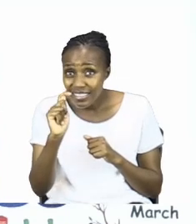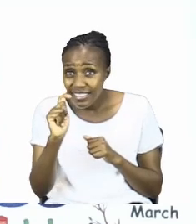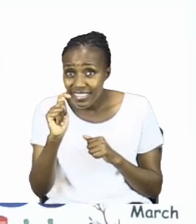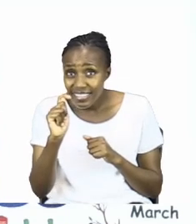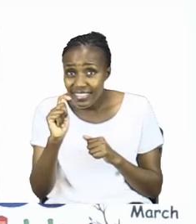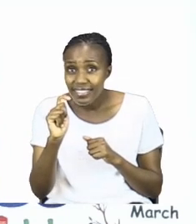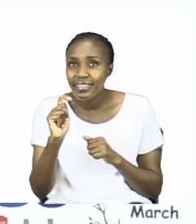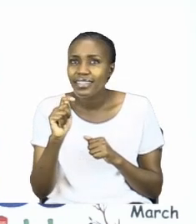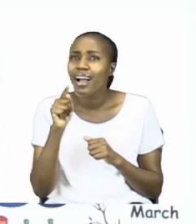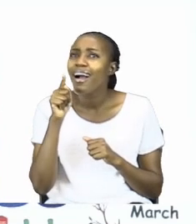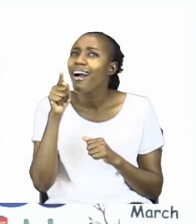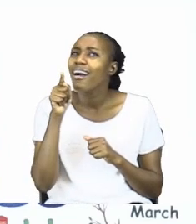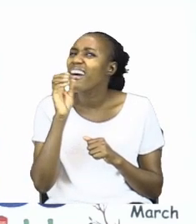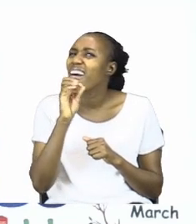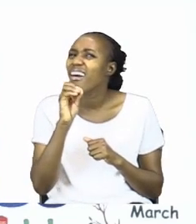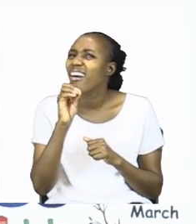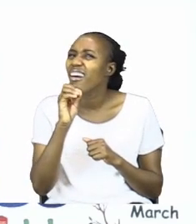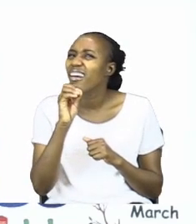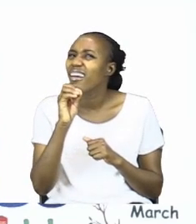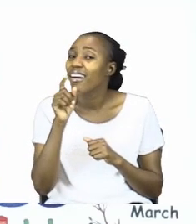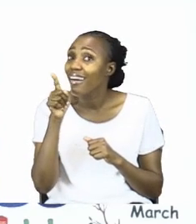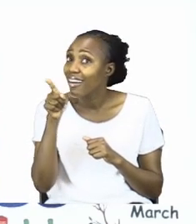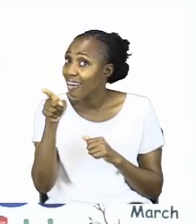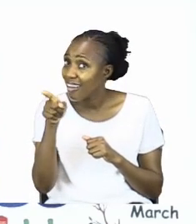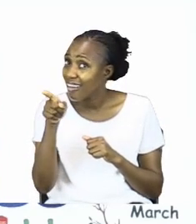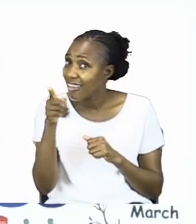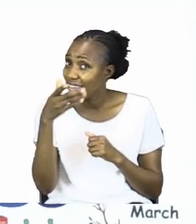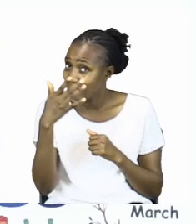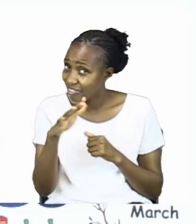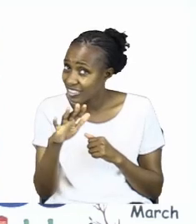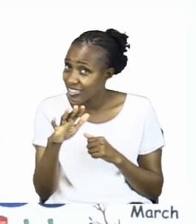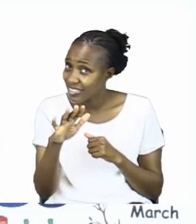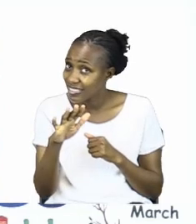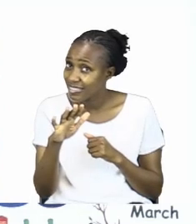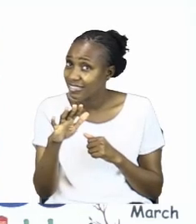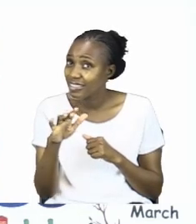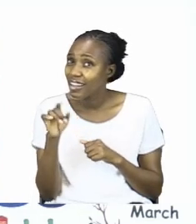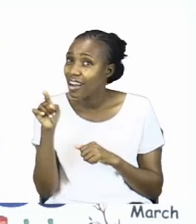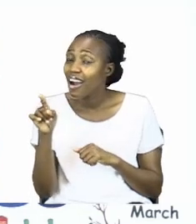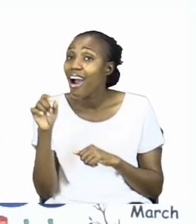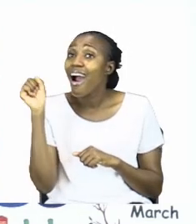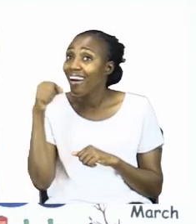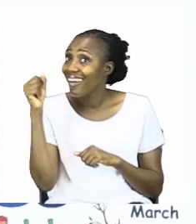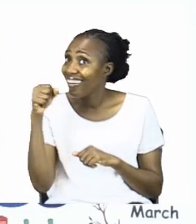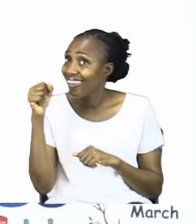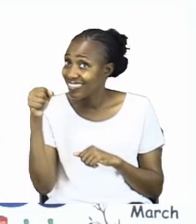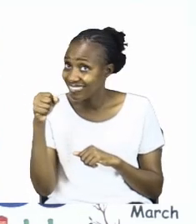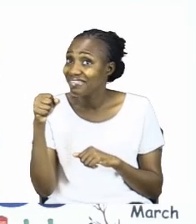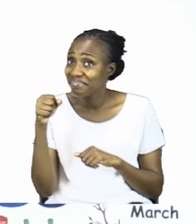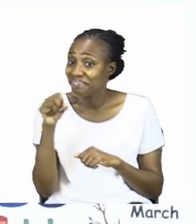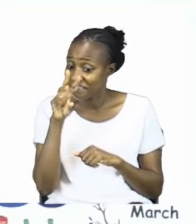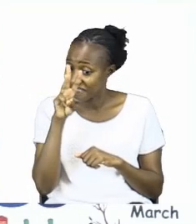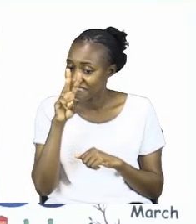tens. No, this one is a 4. This one we have already crossed out. So that means it is